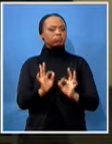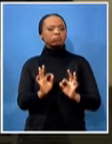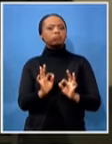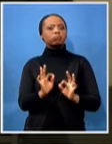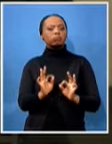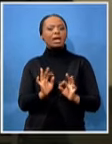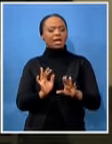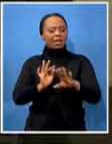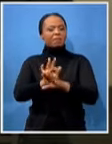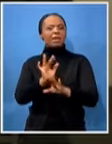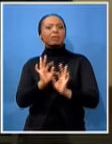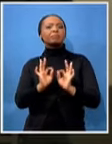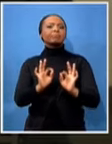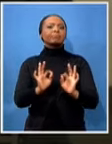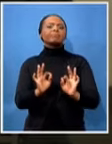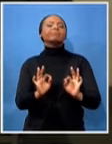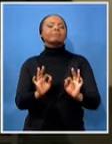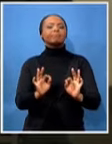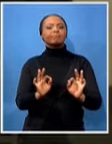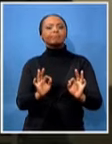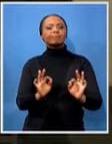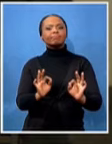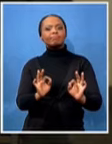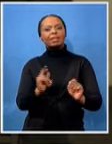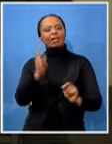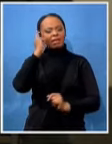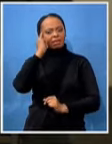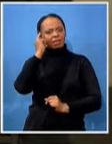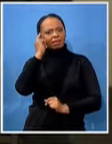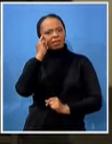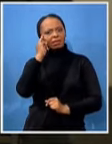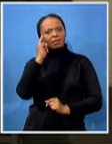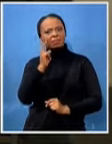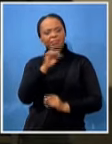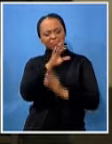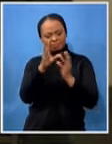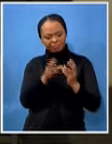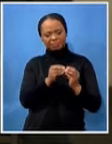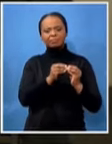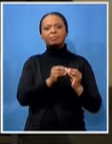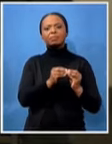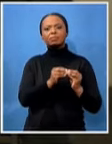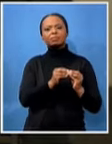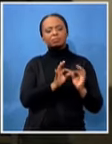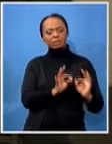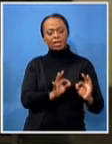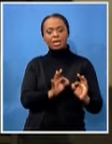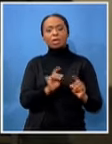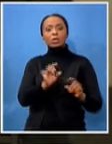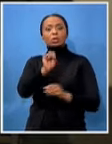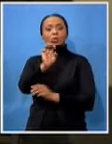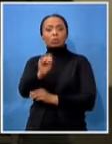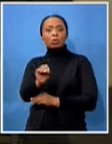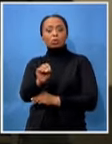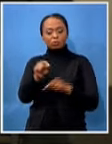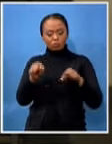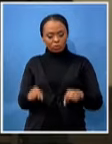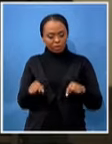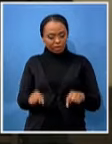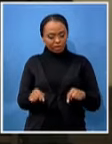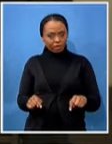going to get somewhere. So today, basically, what we are really up to is to just